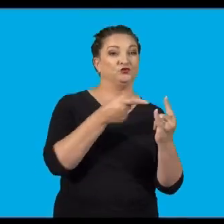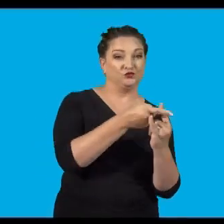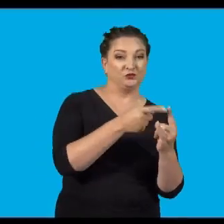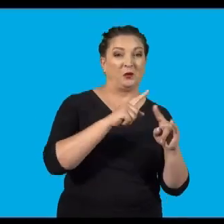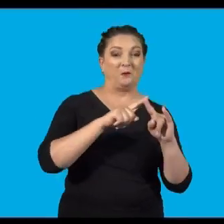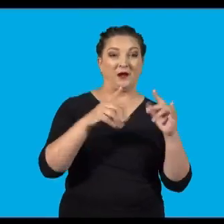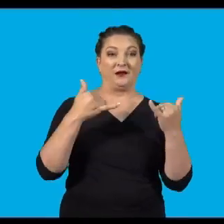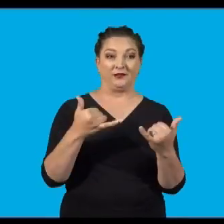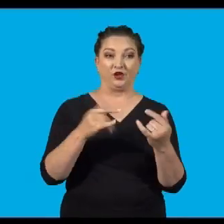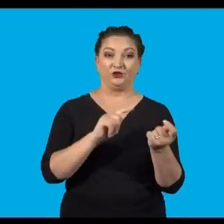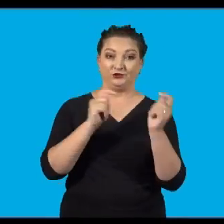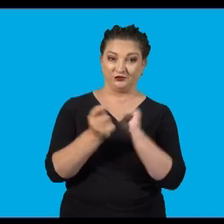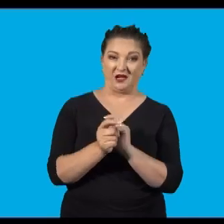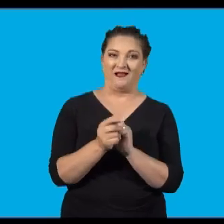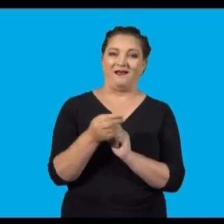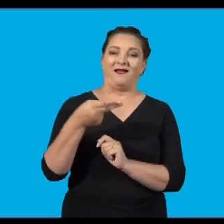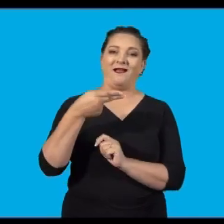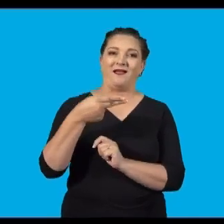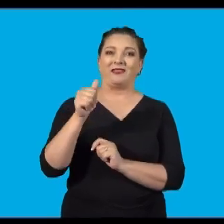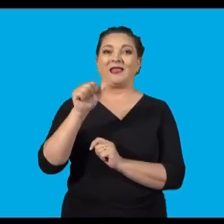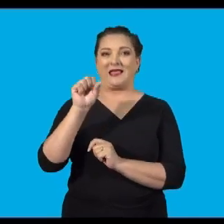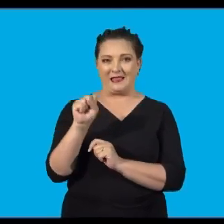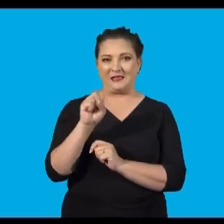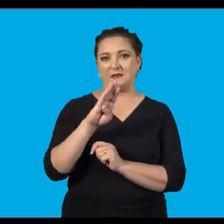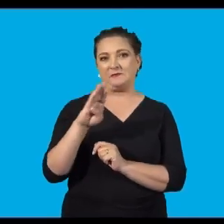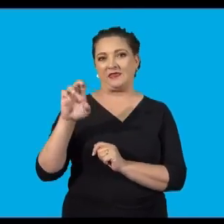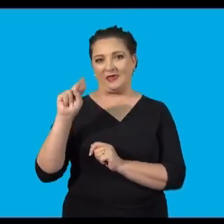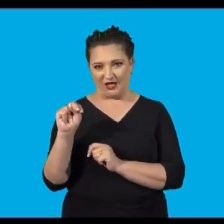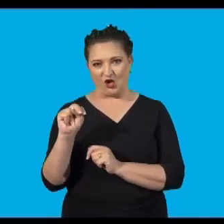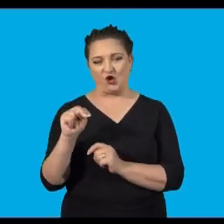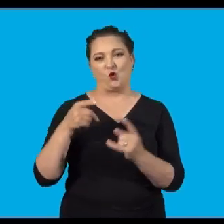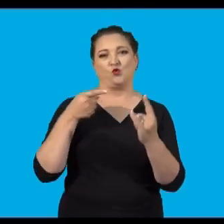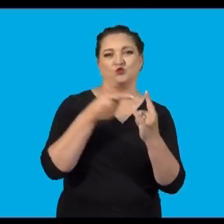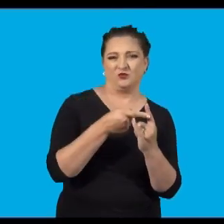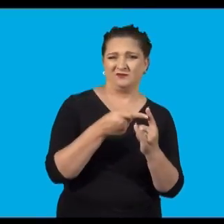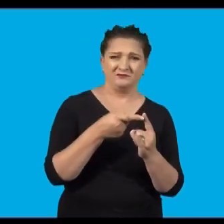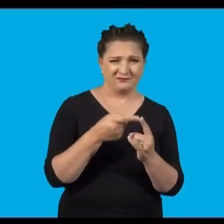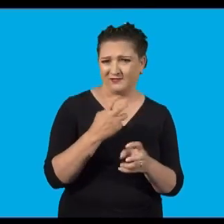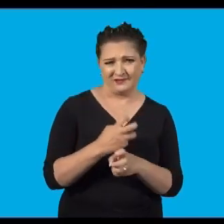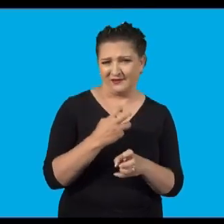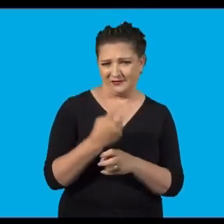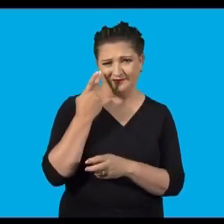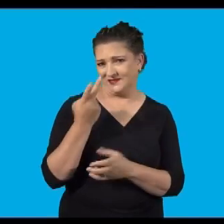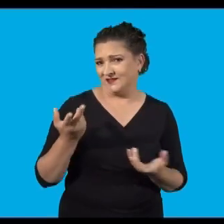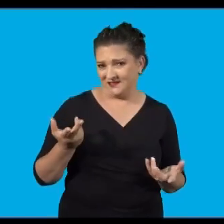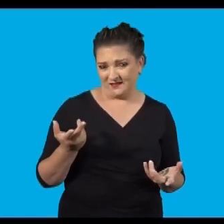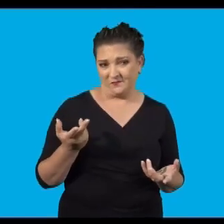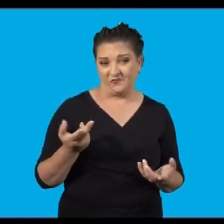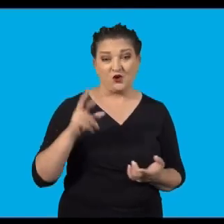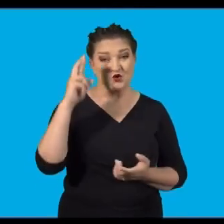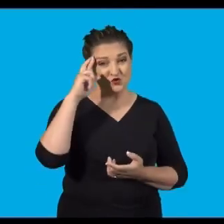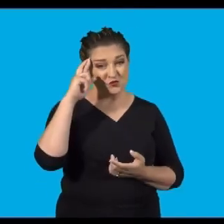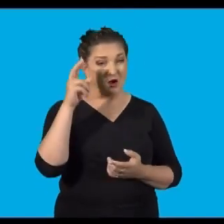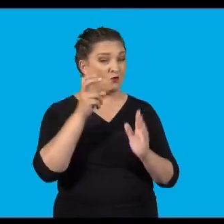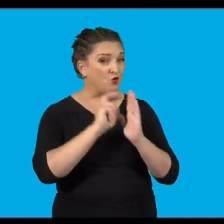tense is maintained, has been scored, all right? So learners, can you see that it's not so difficult?